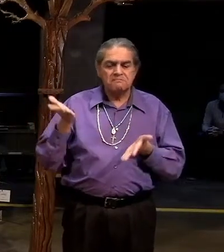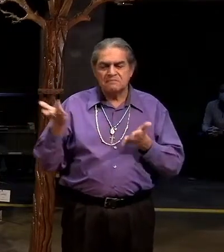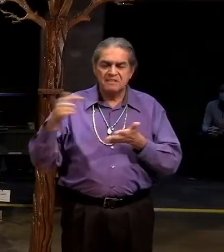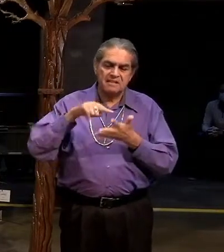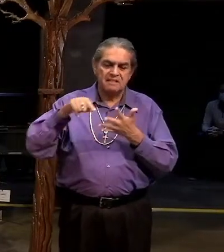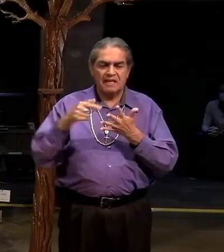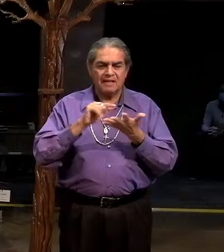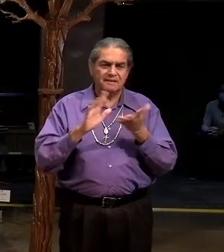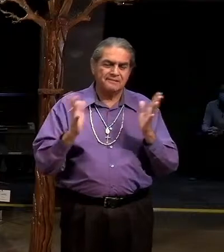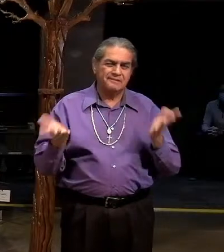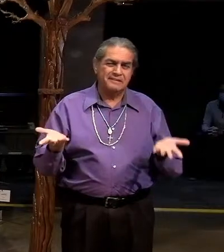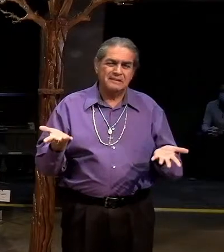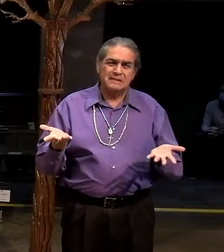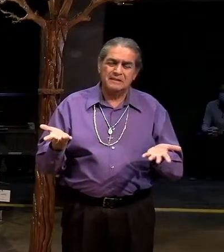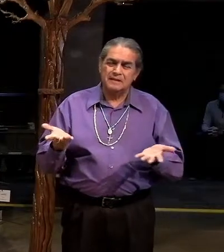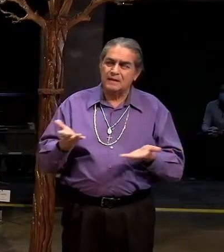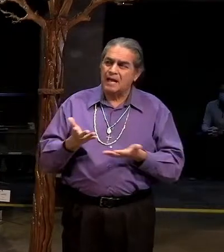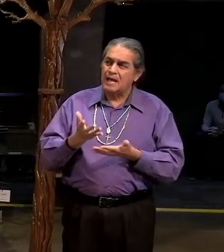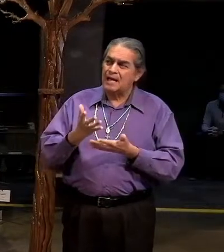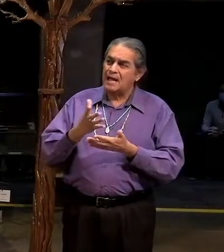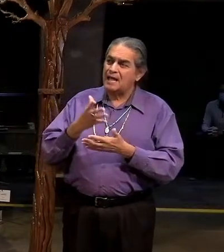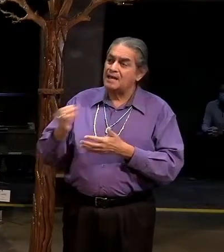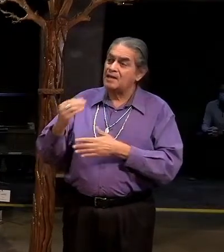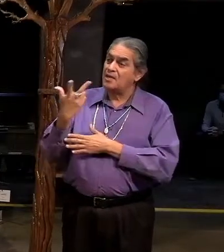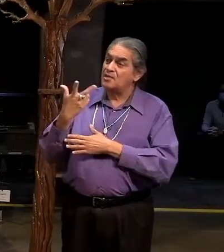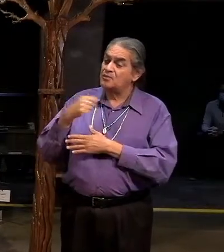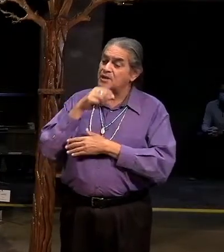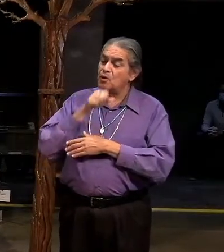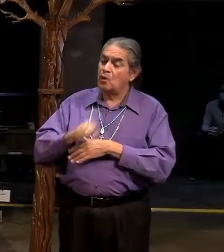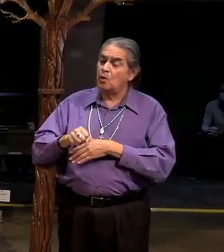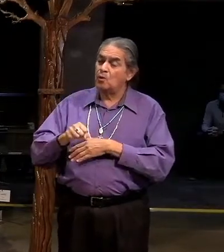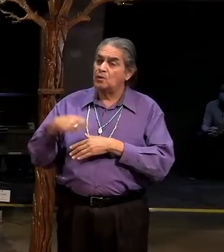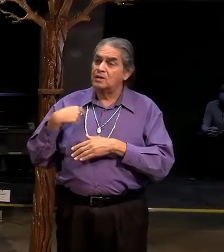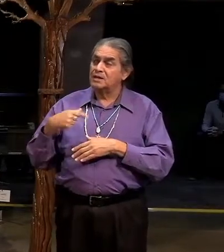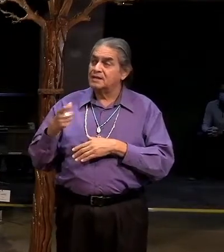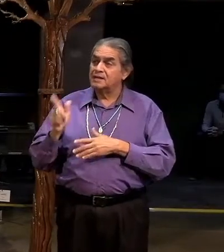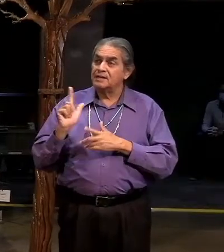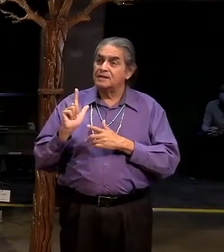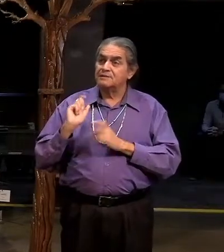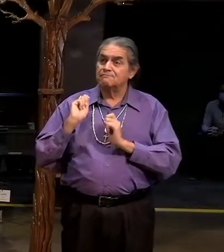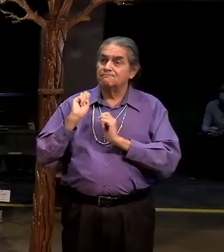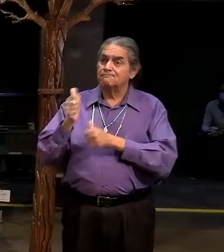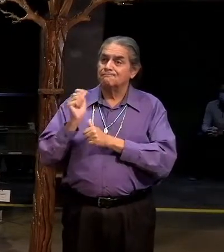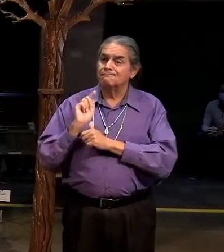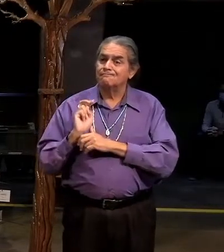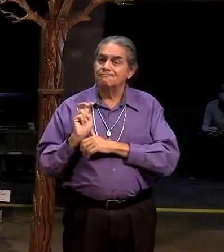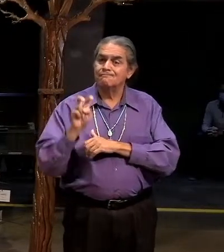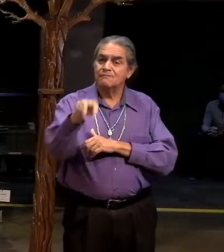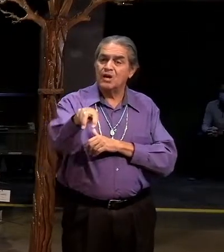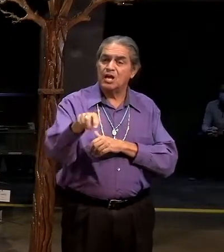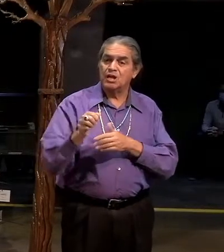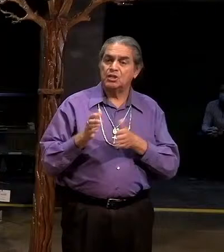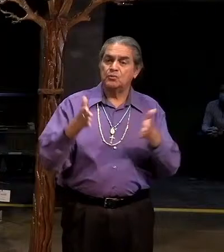that. And a three-year-old child dashed across the road